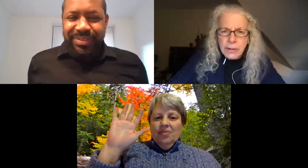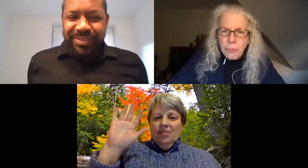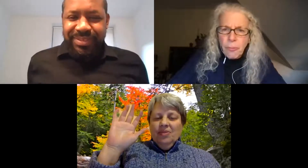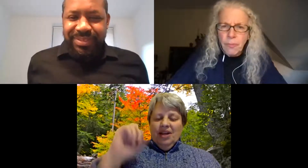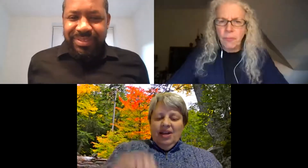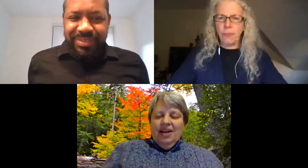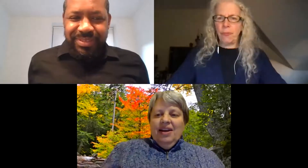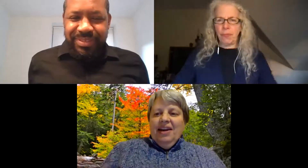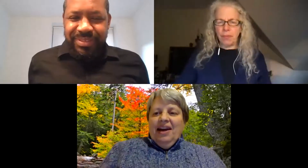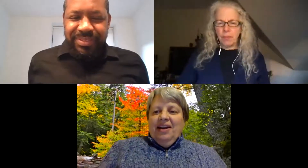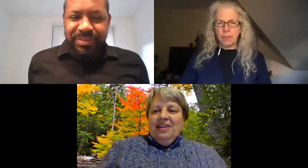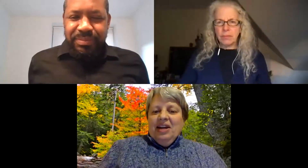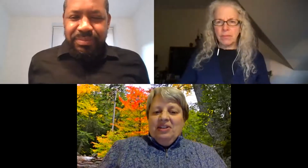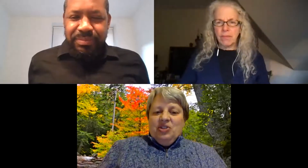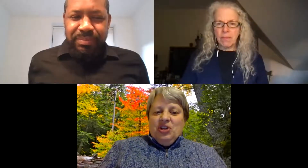Betsy.